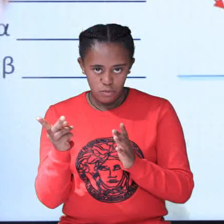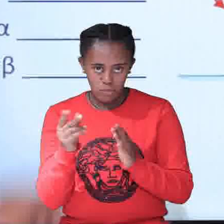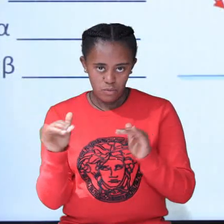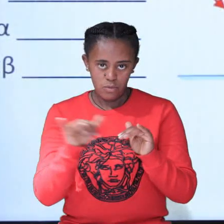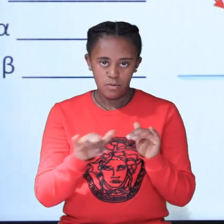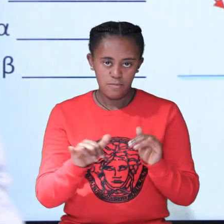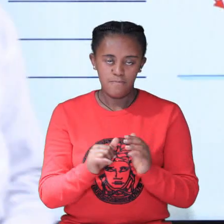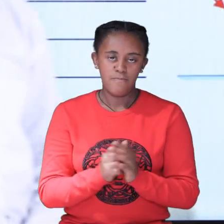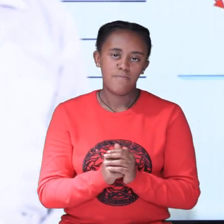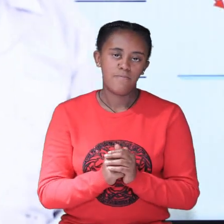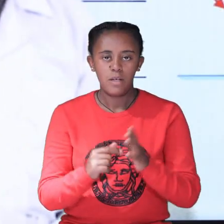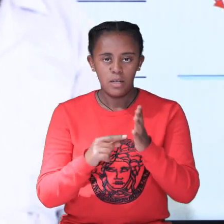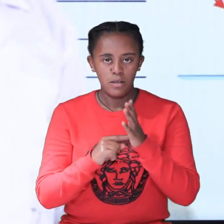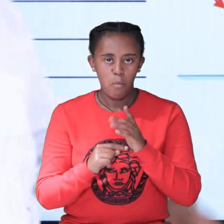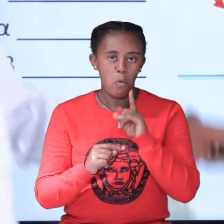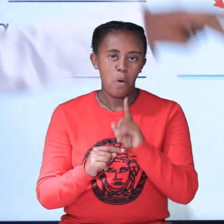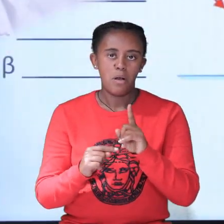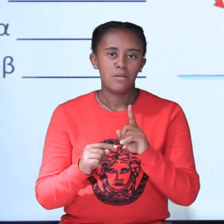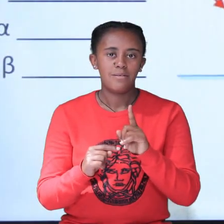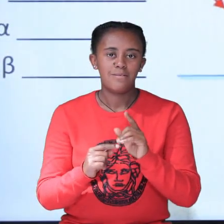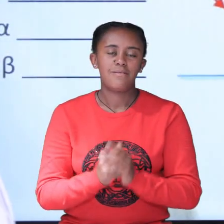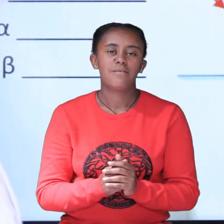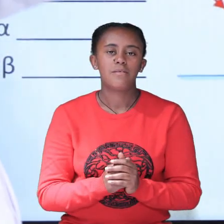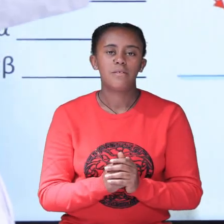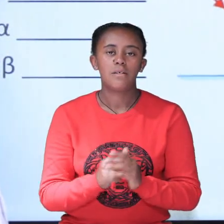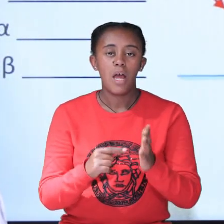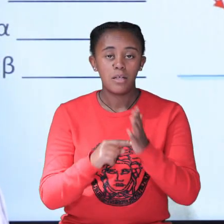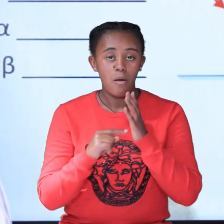on the same plane.